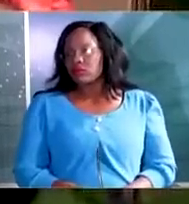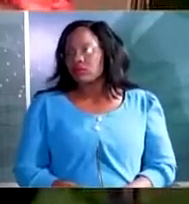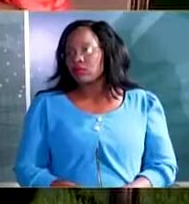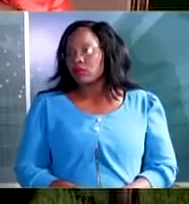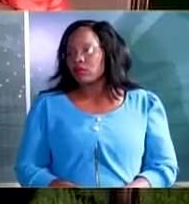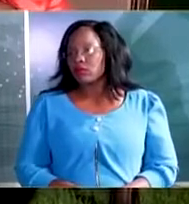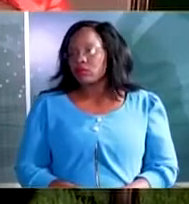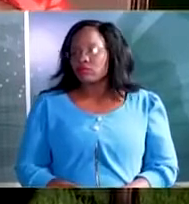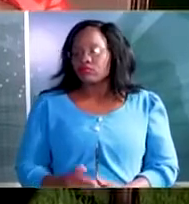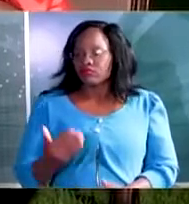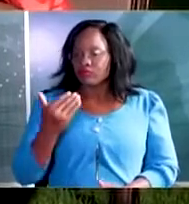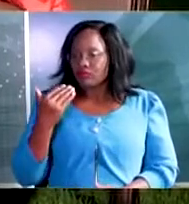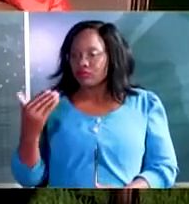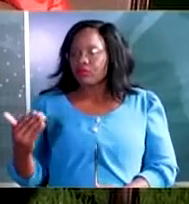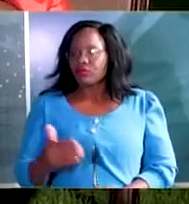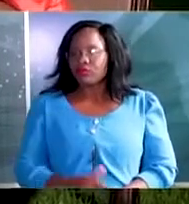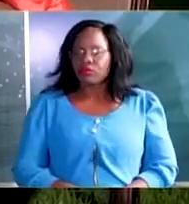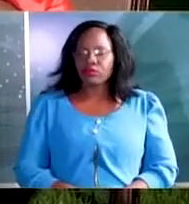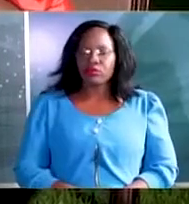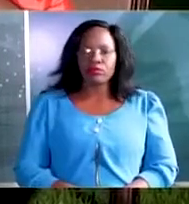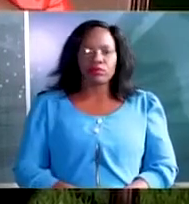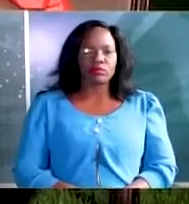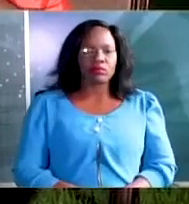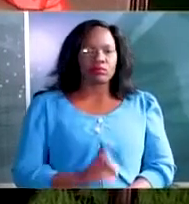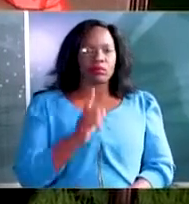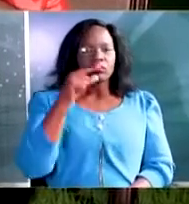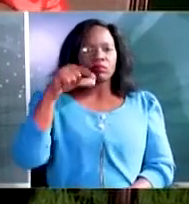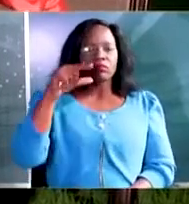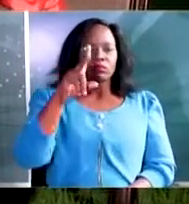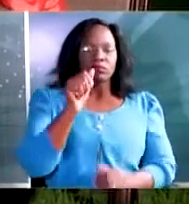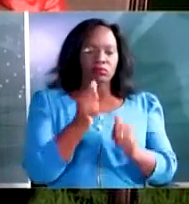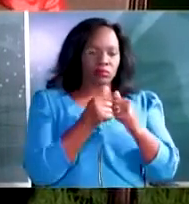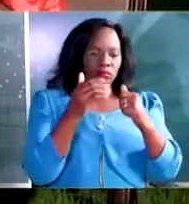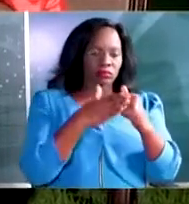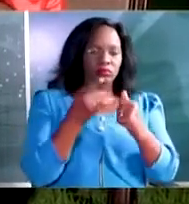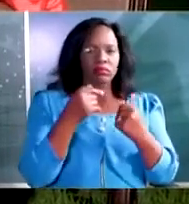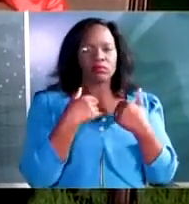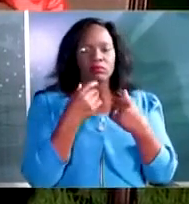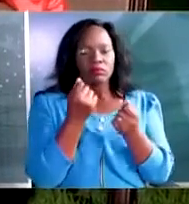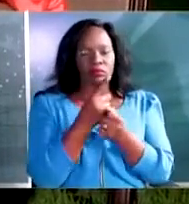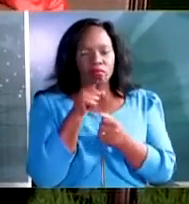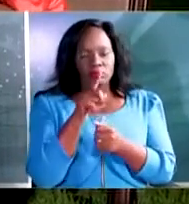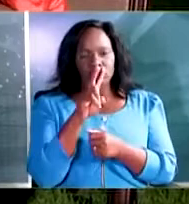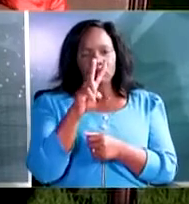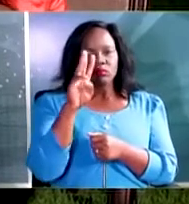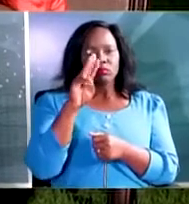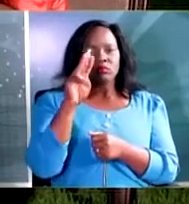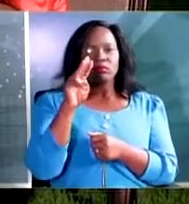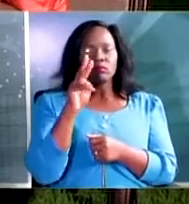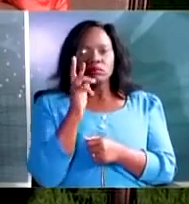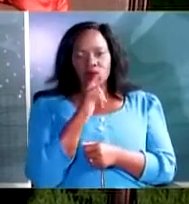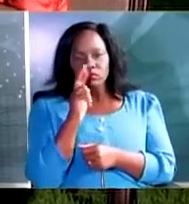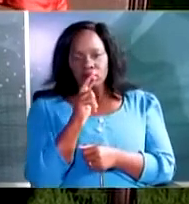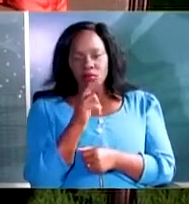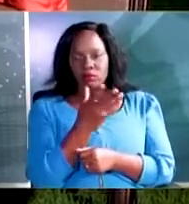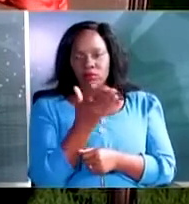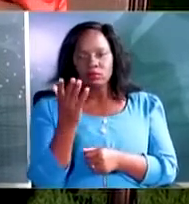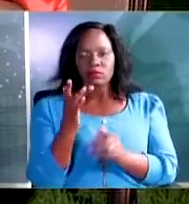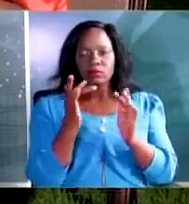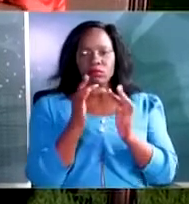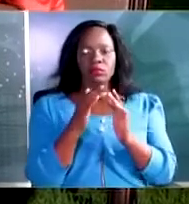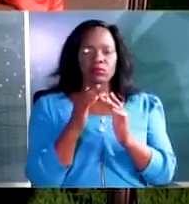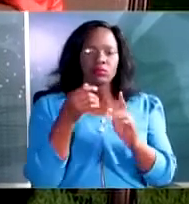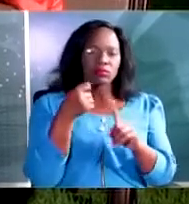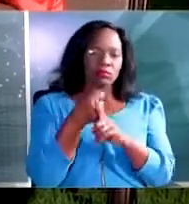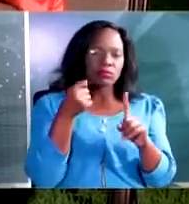now, in the country, just the first quarter of 2019, we had 11.2 million threats of cyber attacks